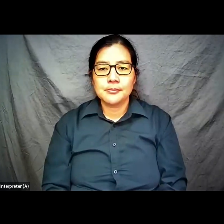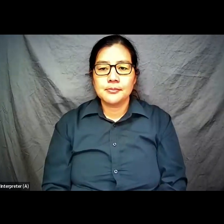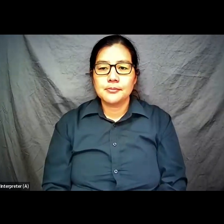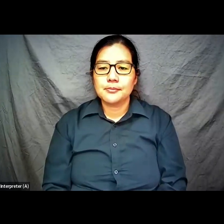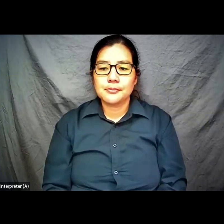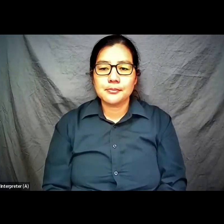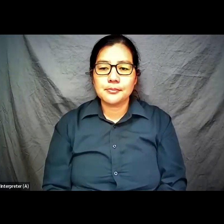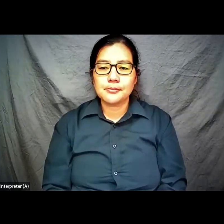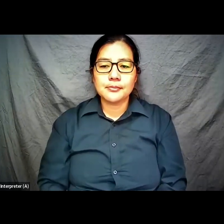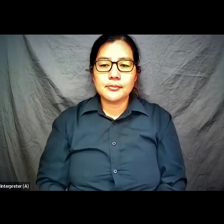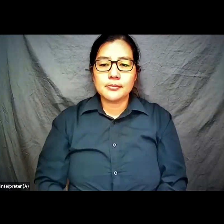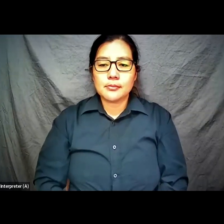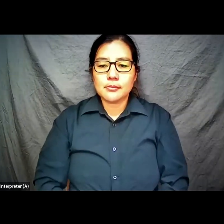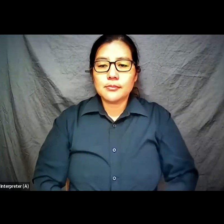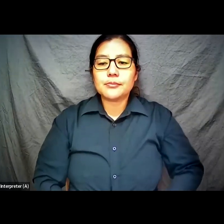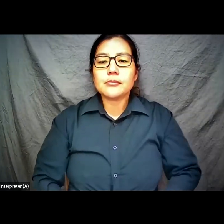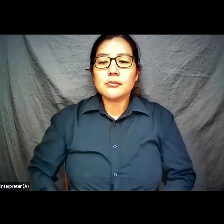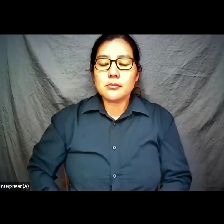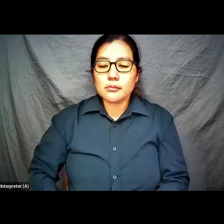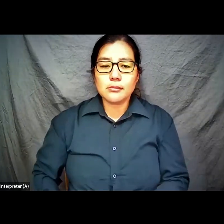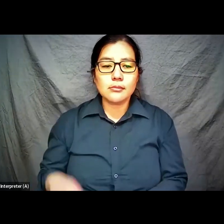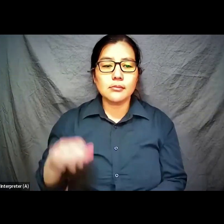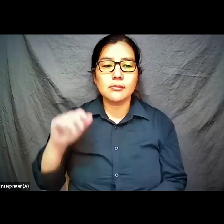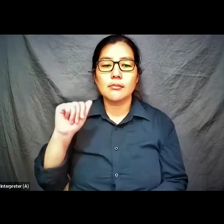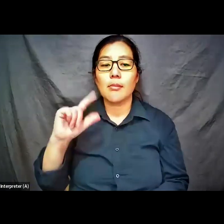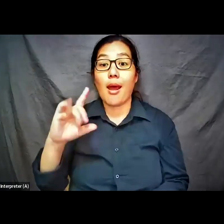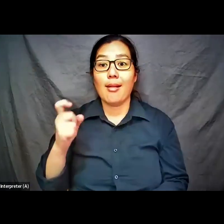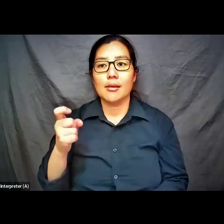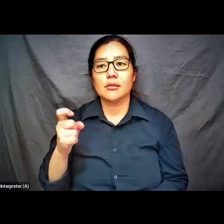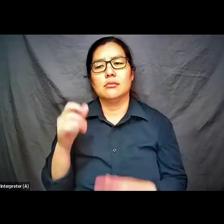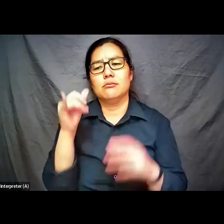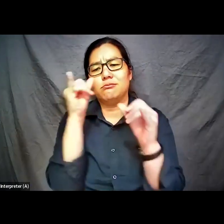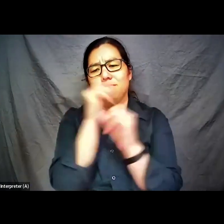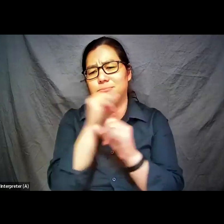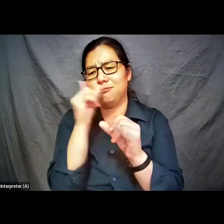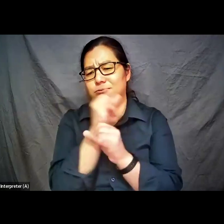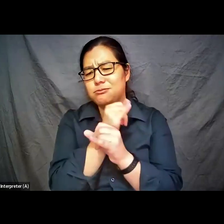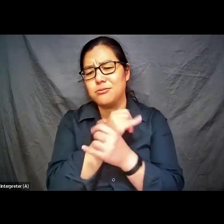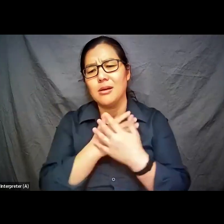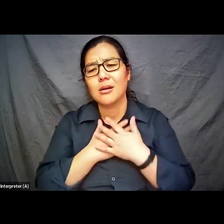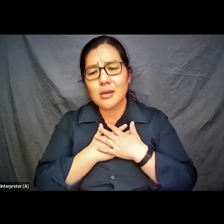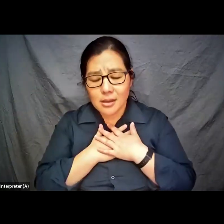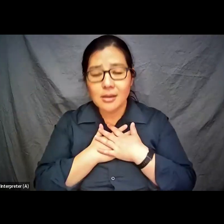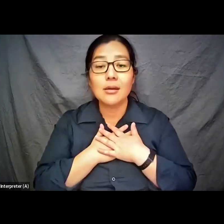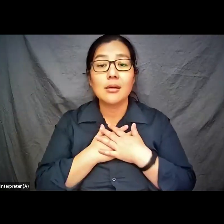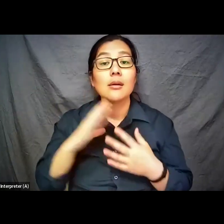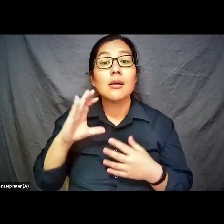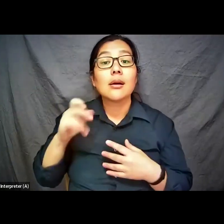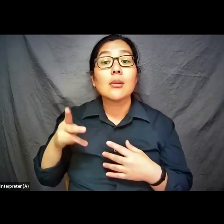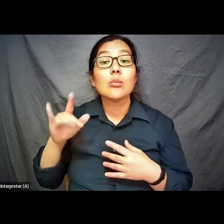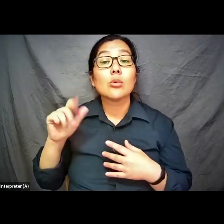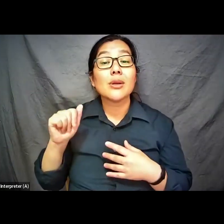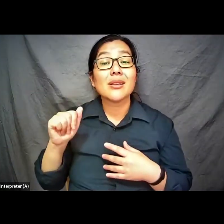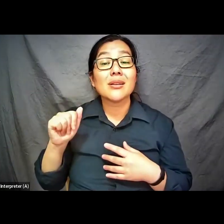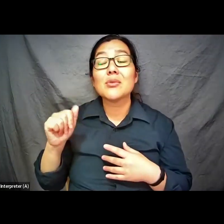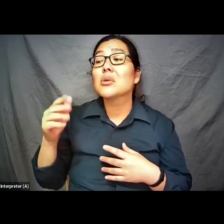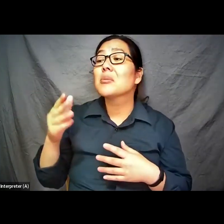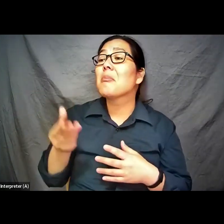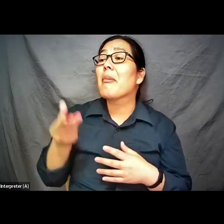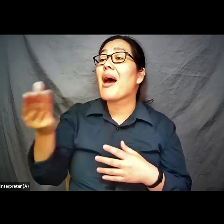Hi all, this is Jasenia. Thank you so much. The Emerge Fellowship team has done an amazing